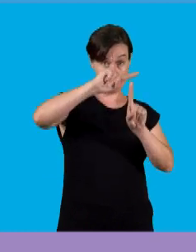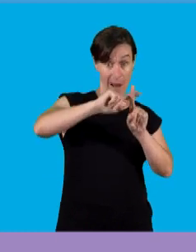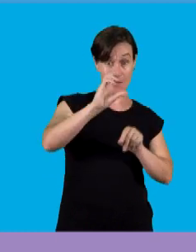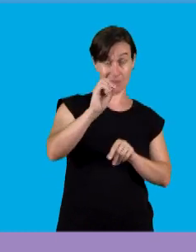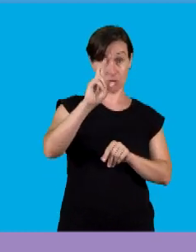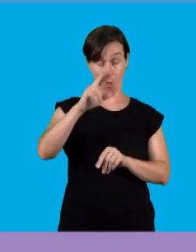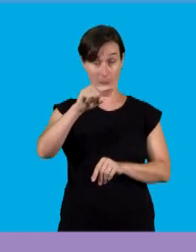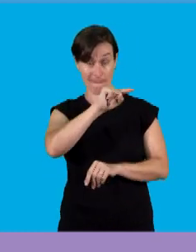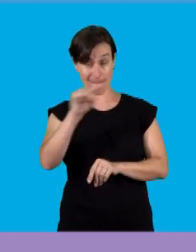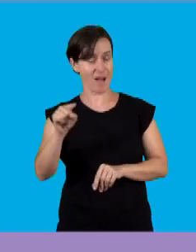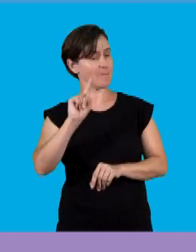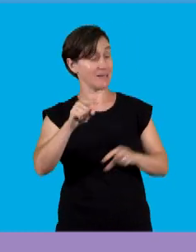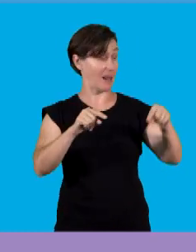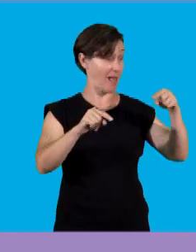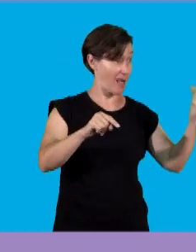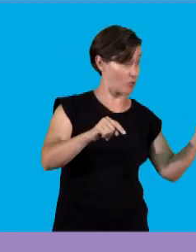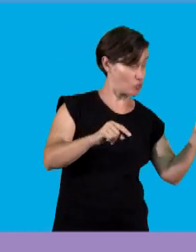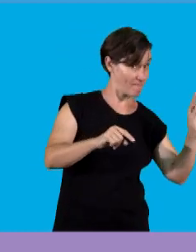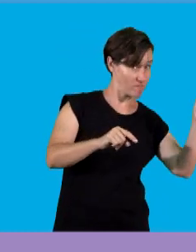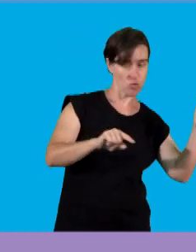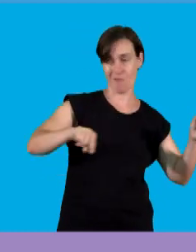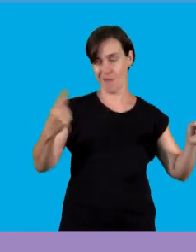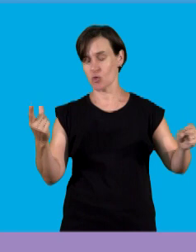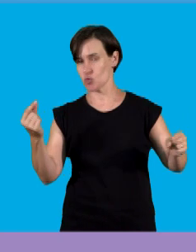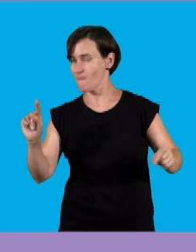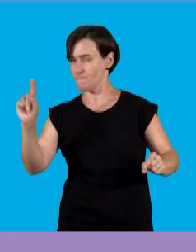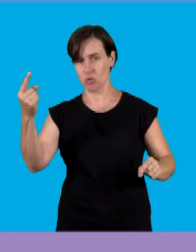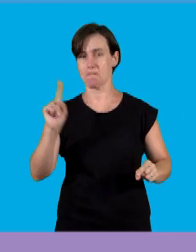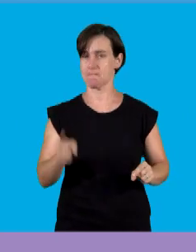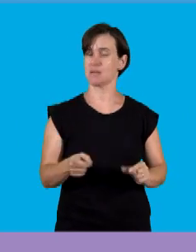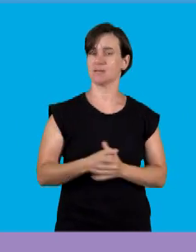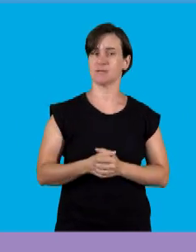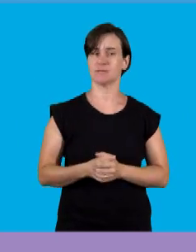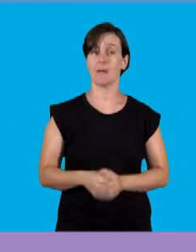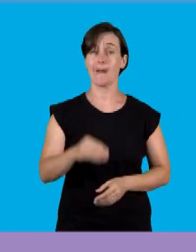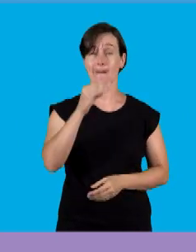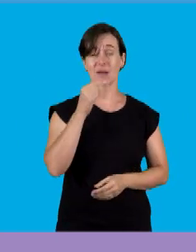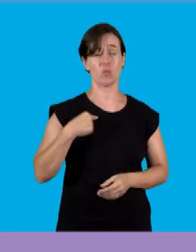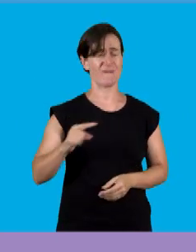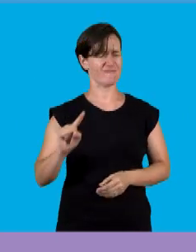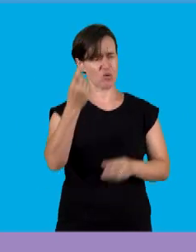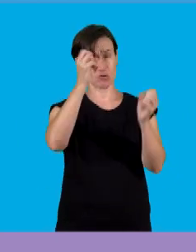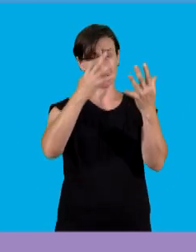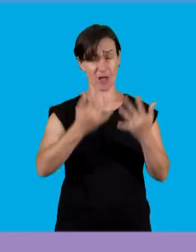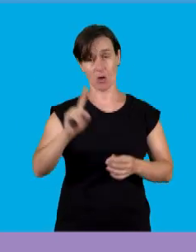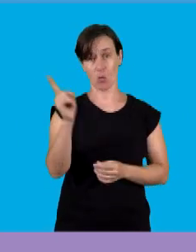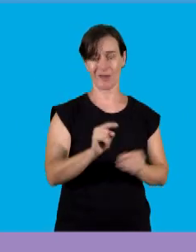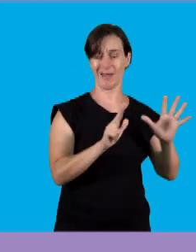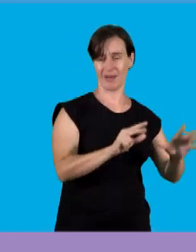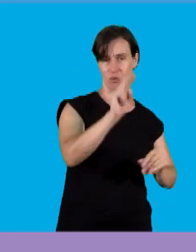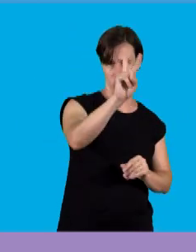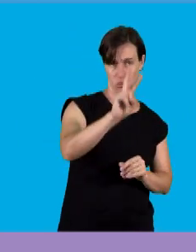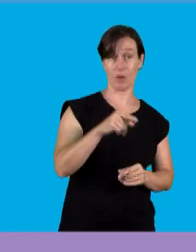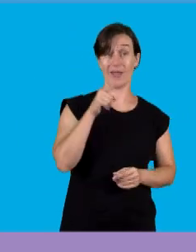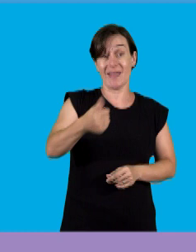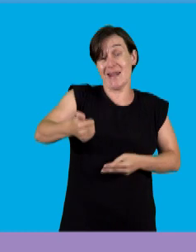plus or a minus, which means that we are going to calculate that 8 exponent 2, and then we are